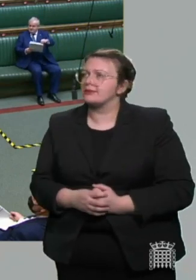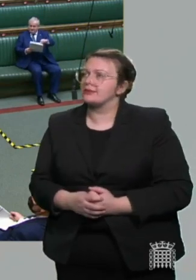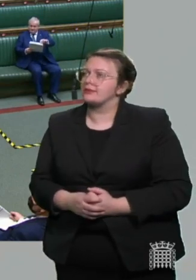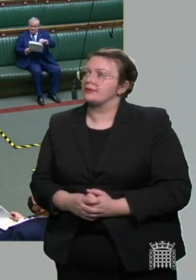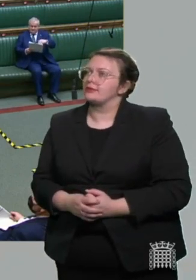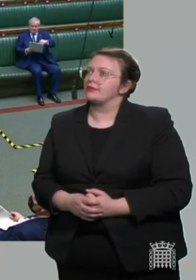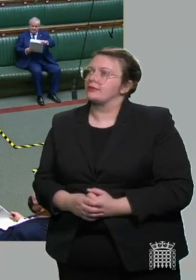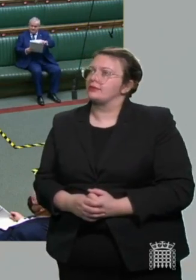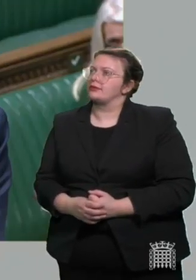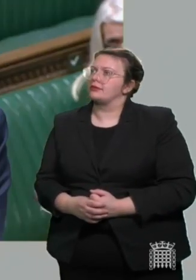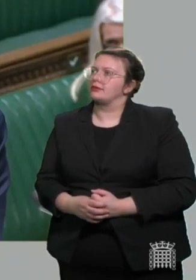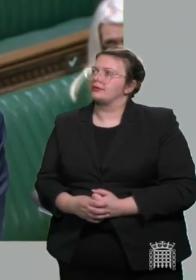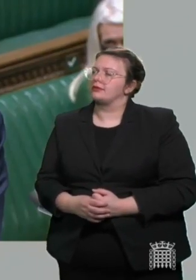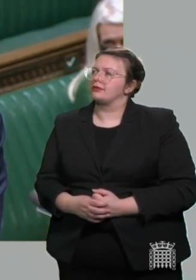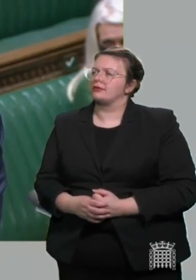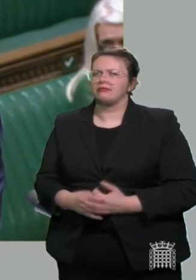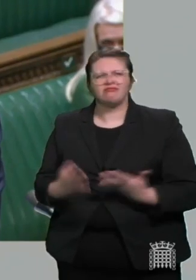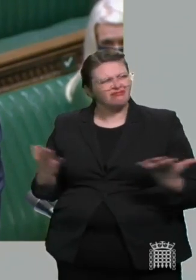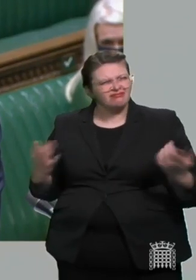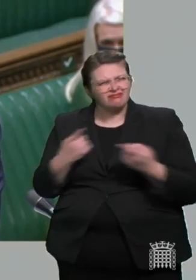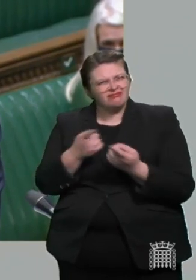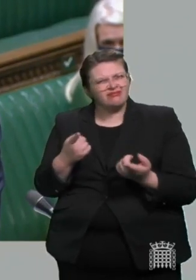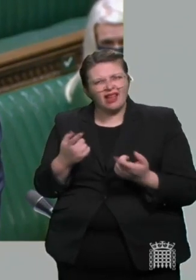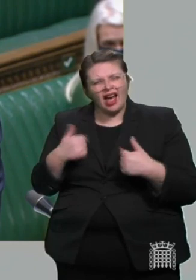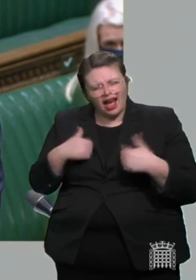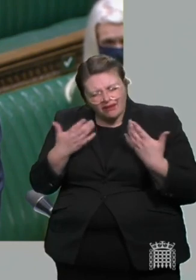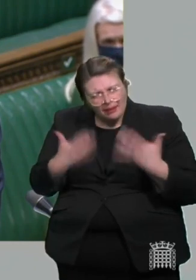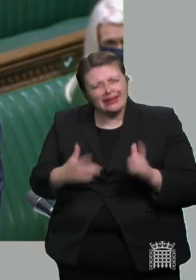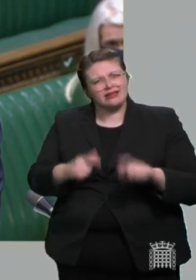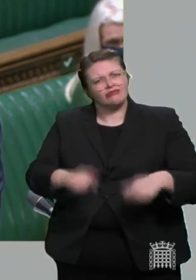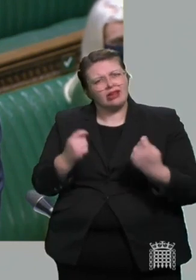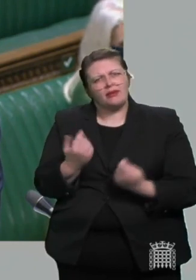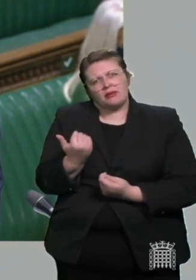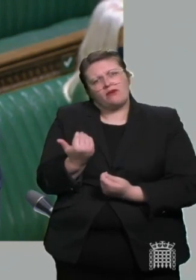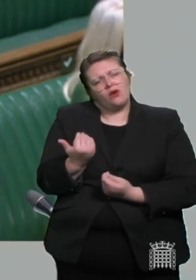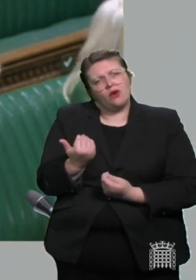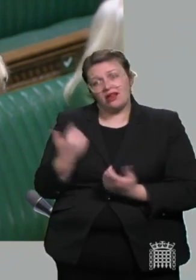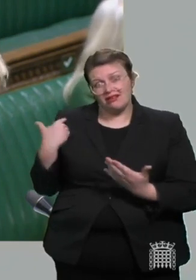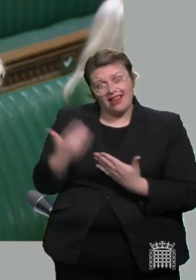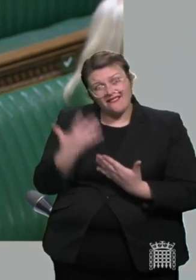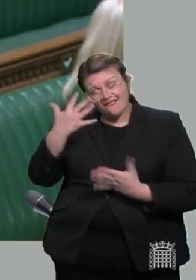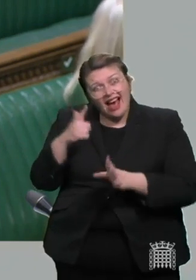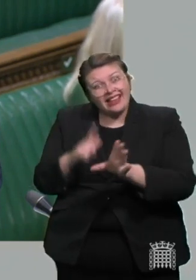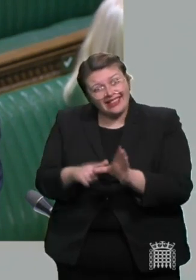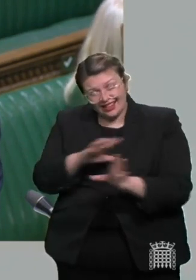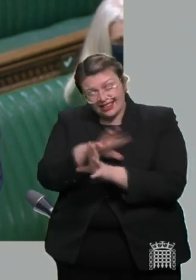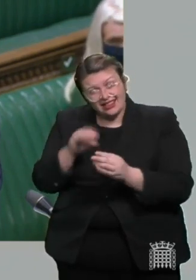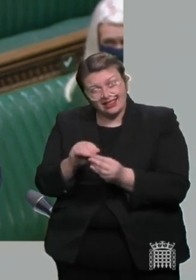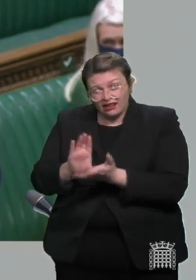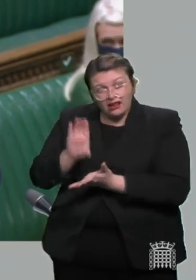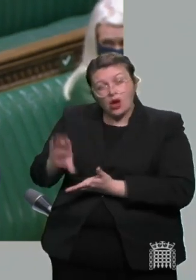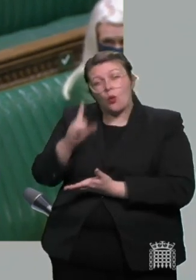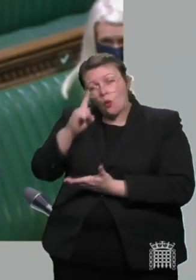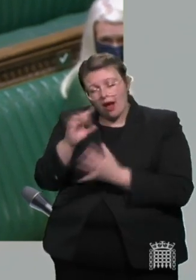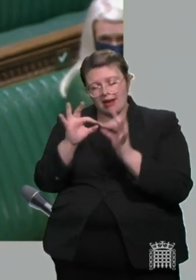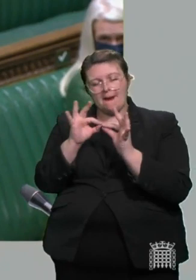debate will have heard me say that this country, this government, in the last five years, has given £1 billion to support the